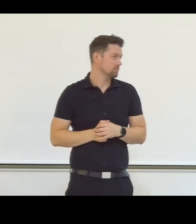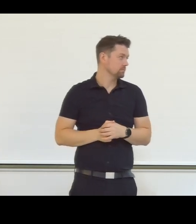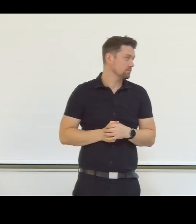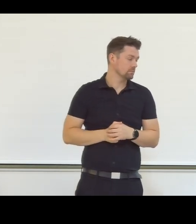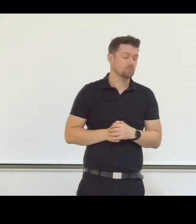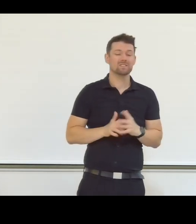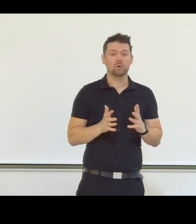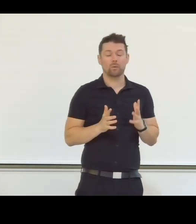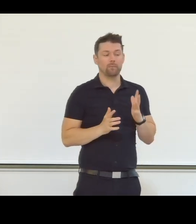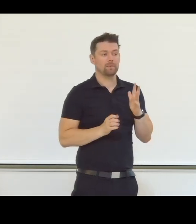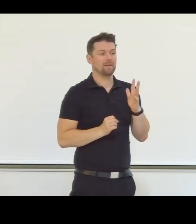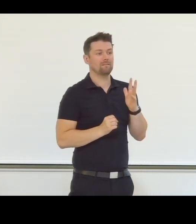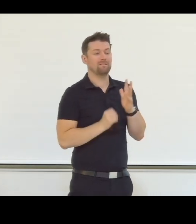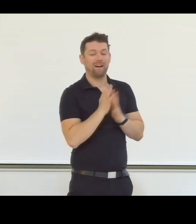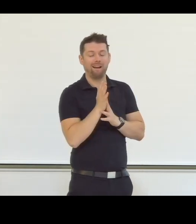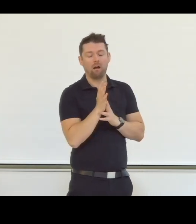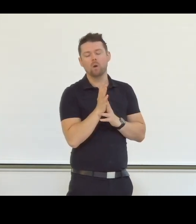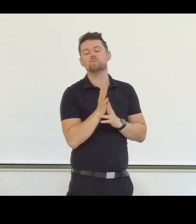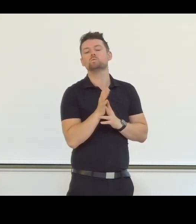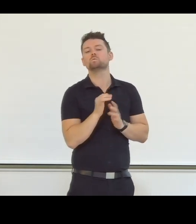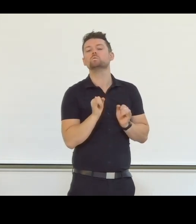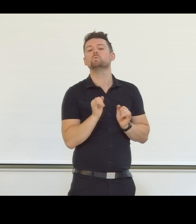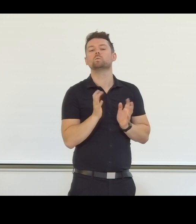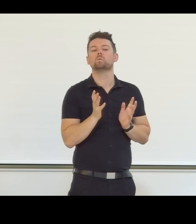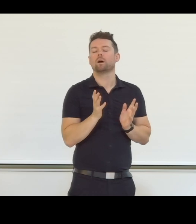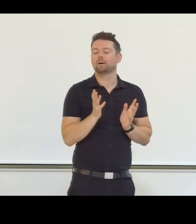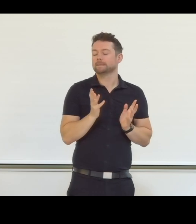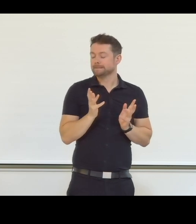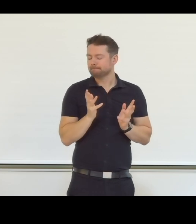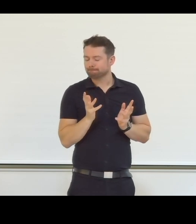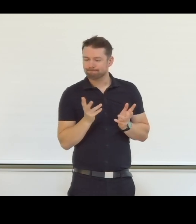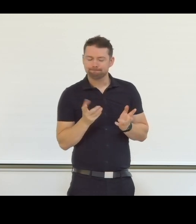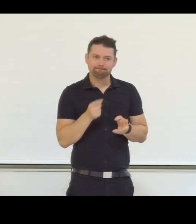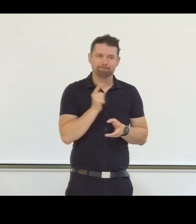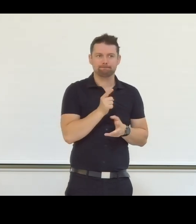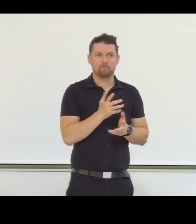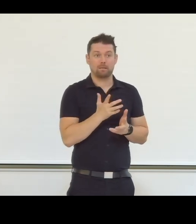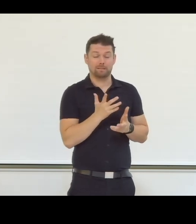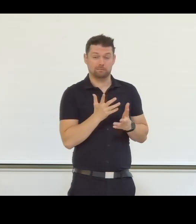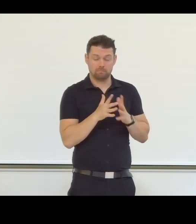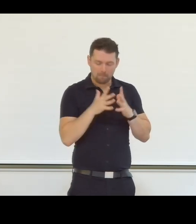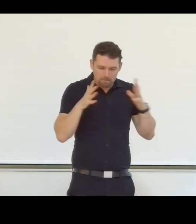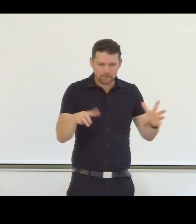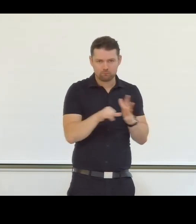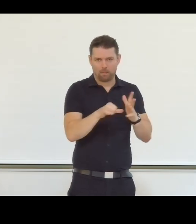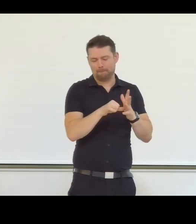But yeah, fire and habitats. I think it's a whole huge issue in